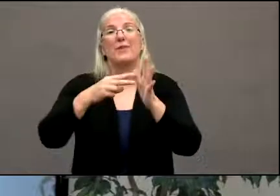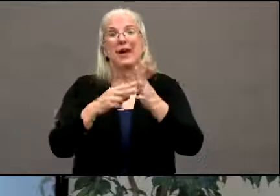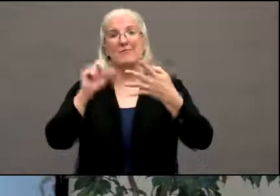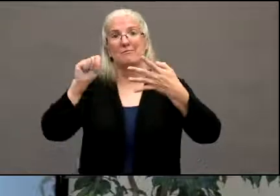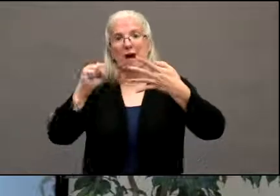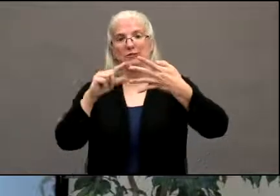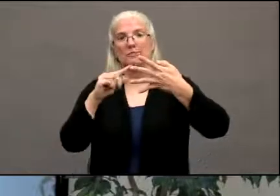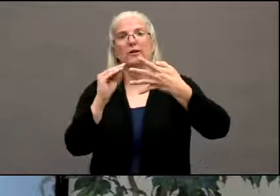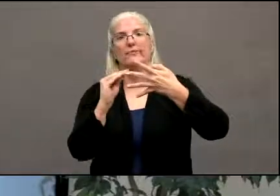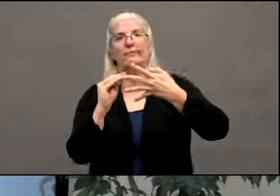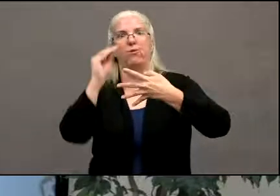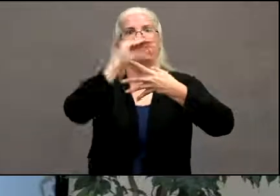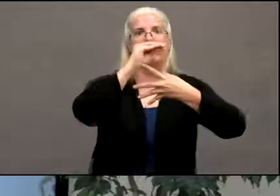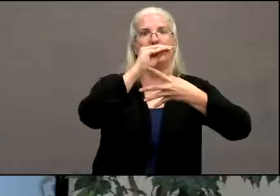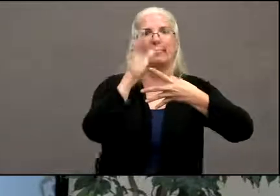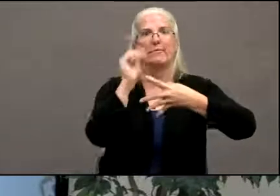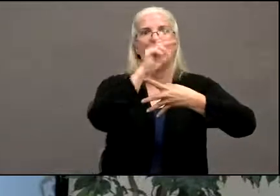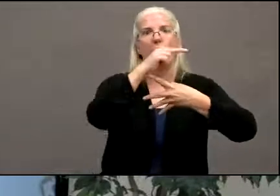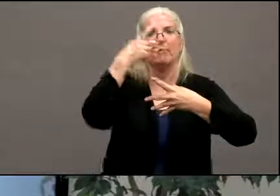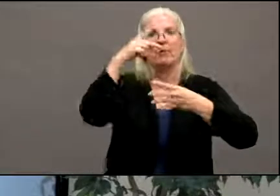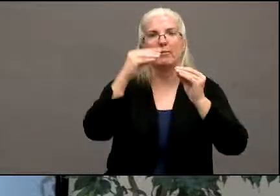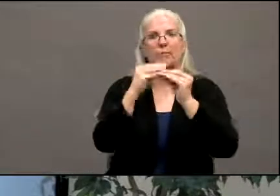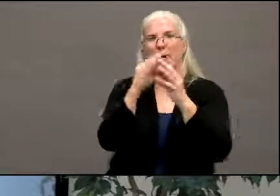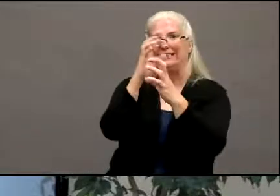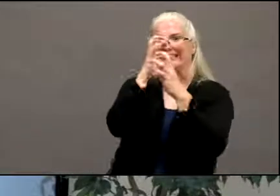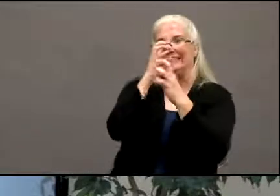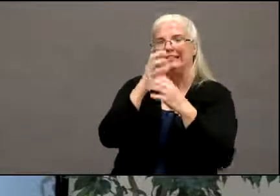possibility for us to go back to purple. And